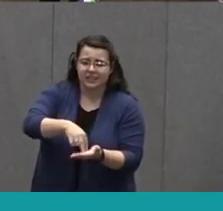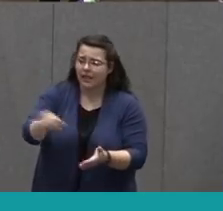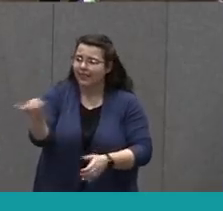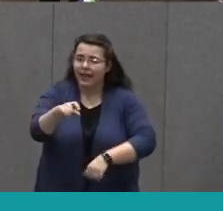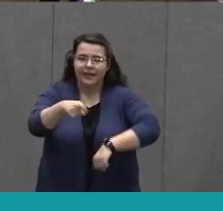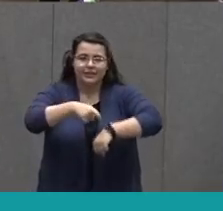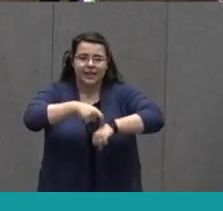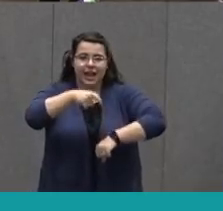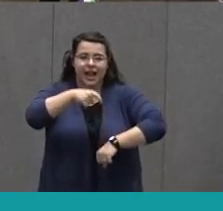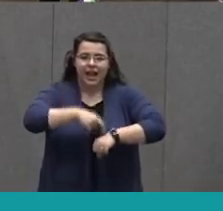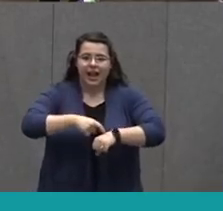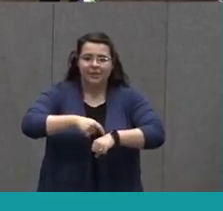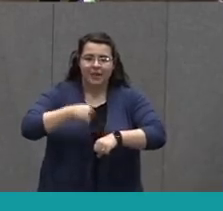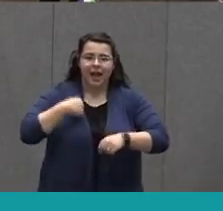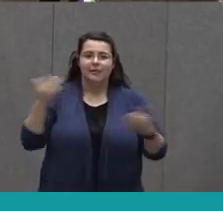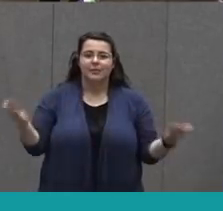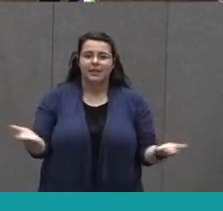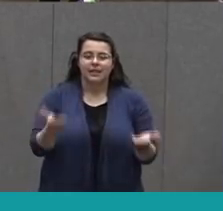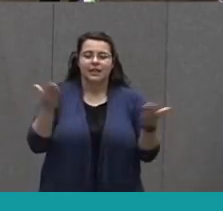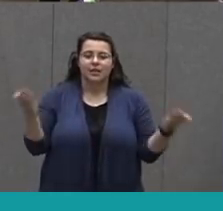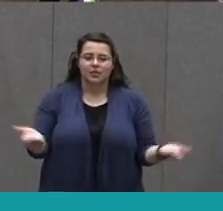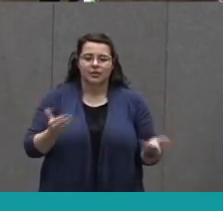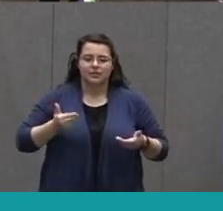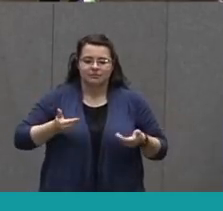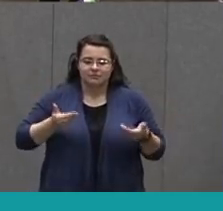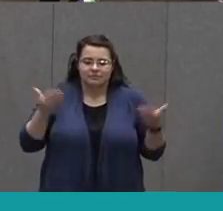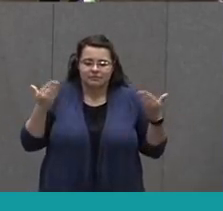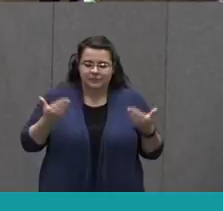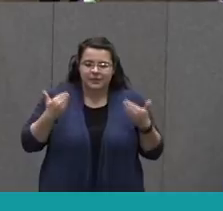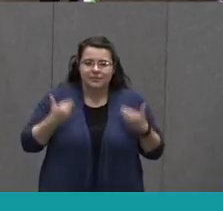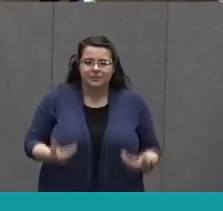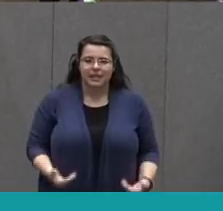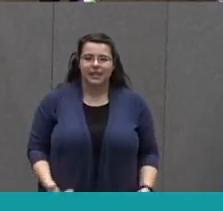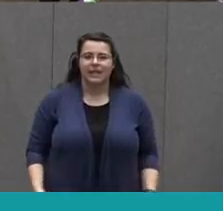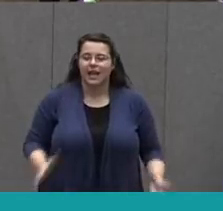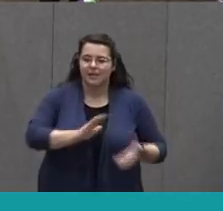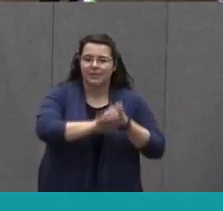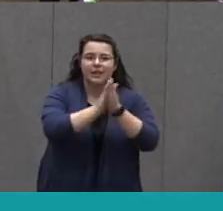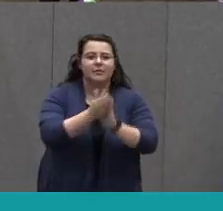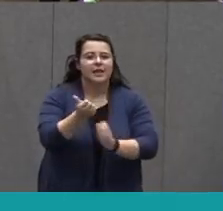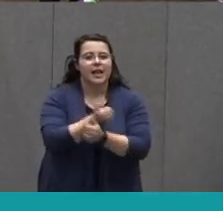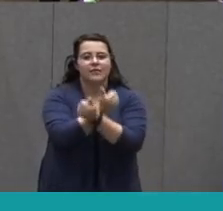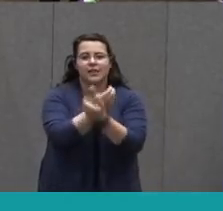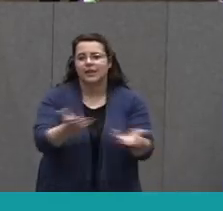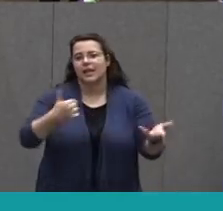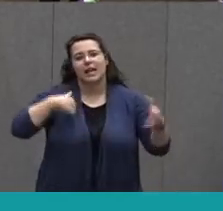time, I'm here to be and be everything I can.